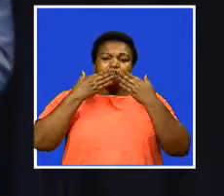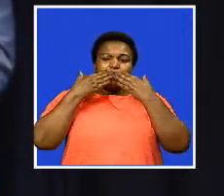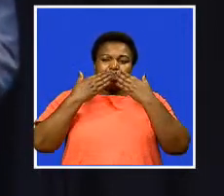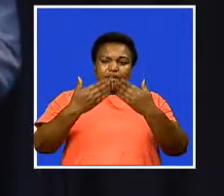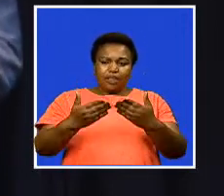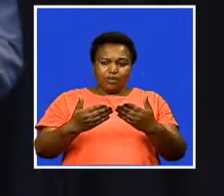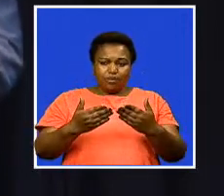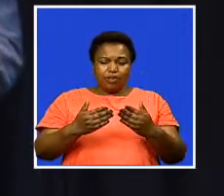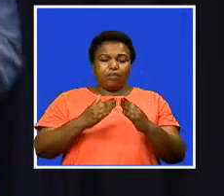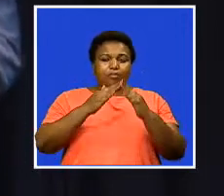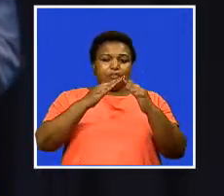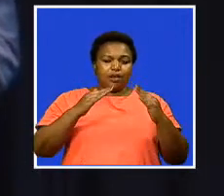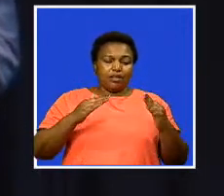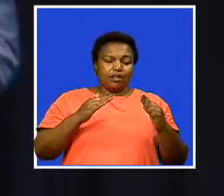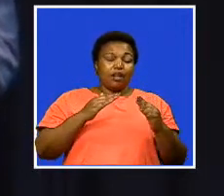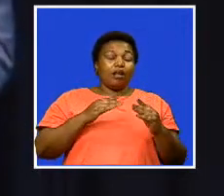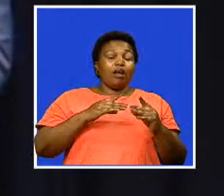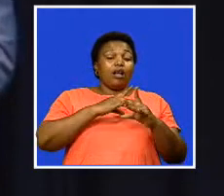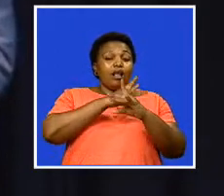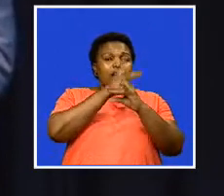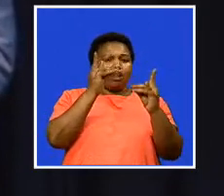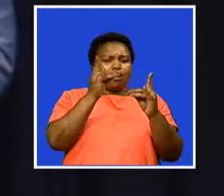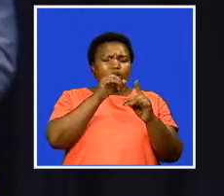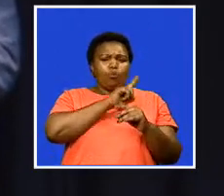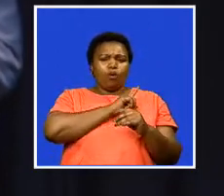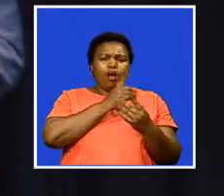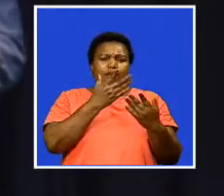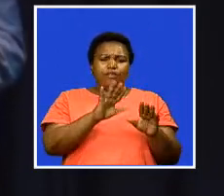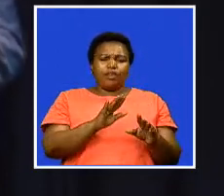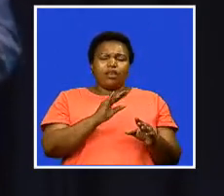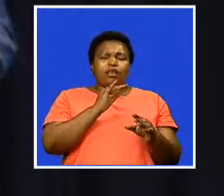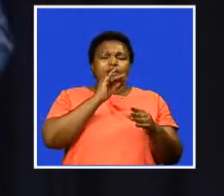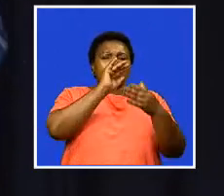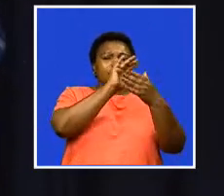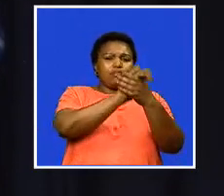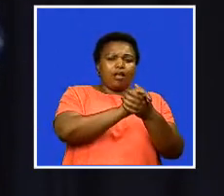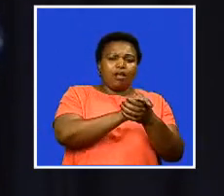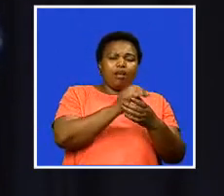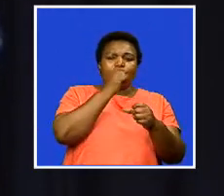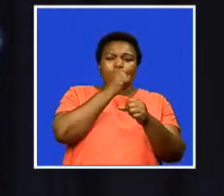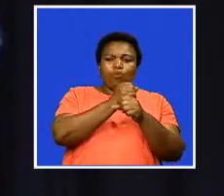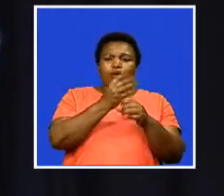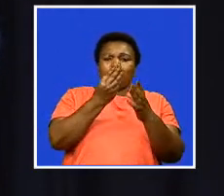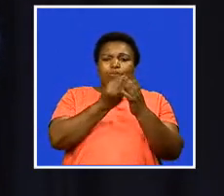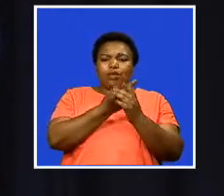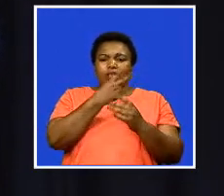na minister health ngoba isibambisile kukhona